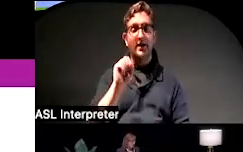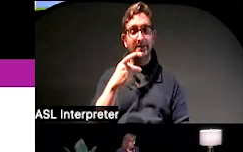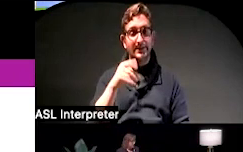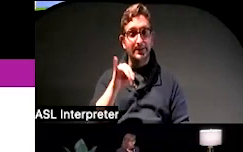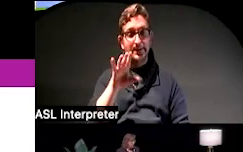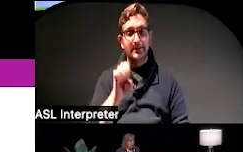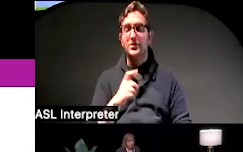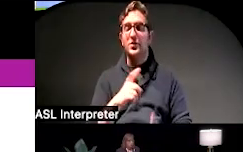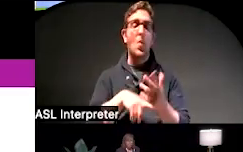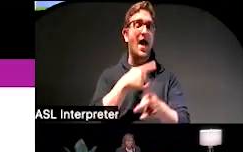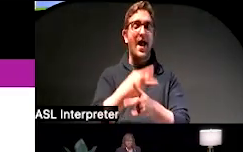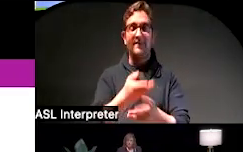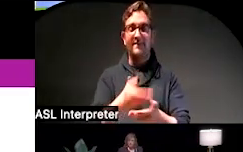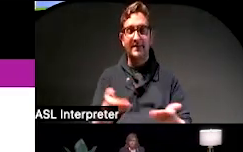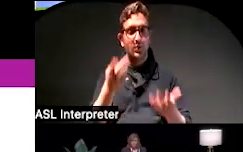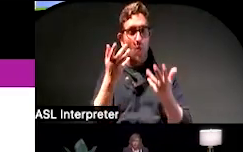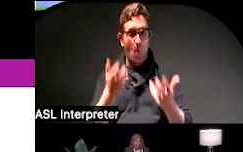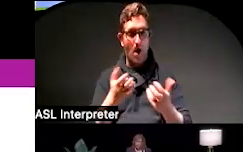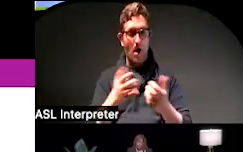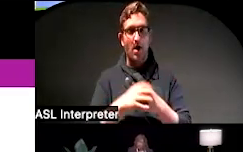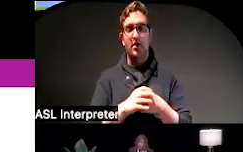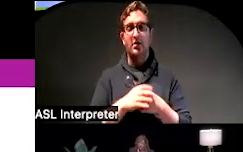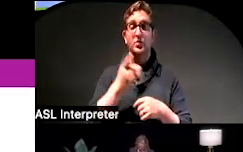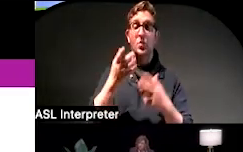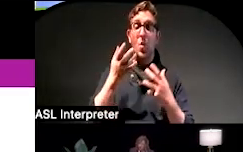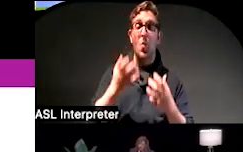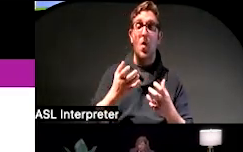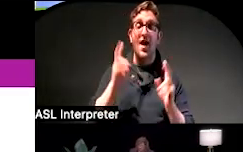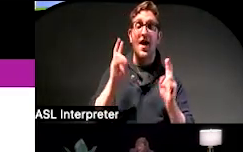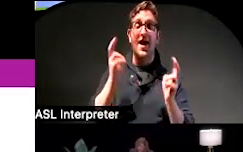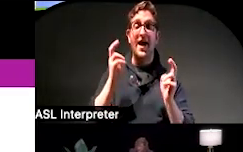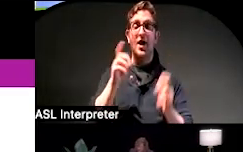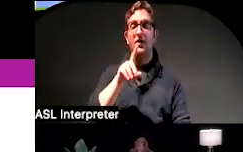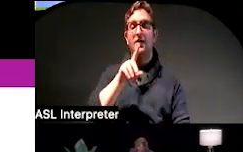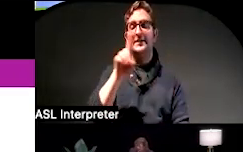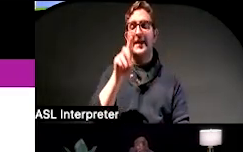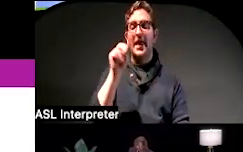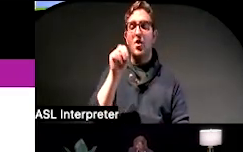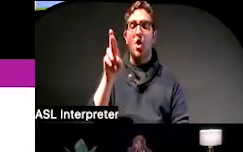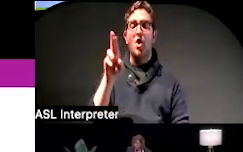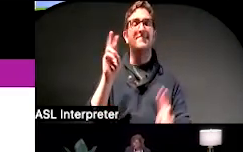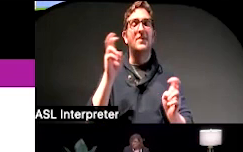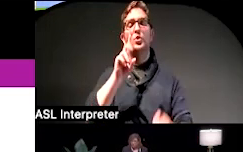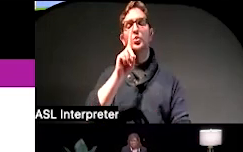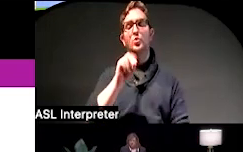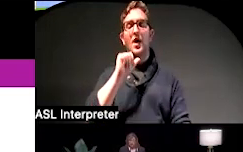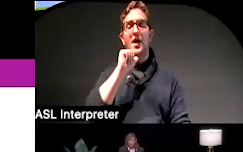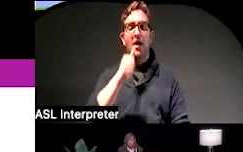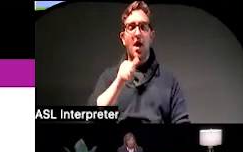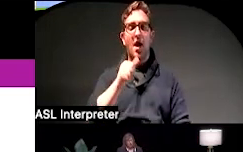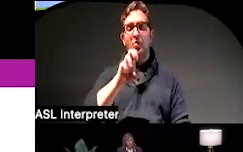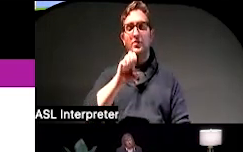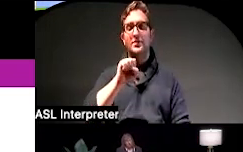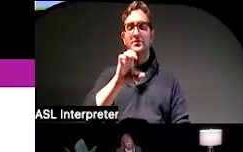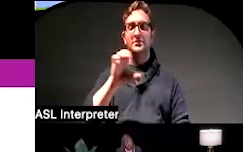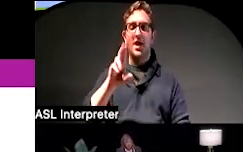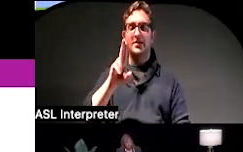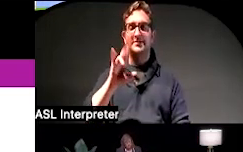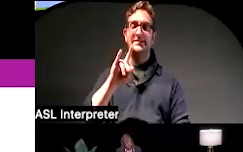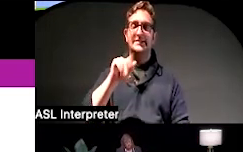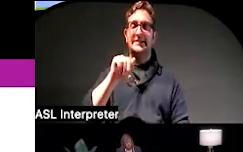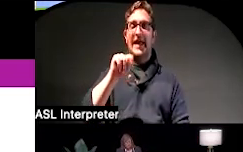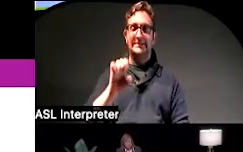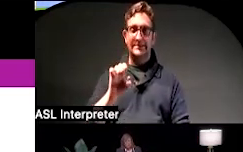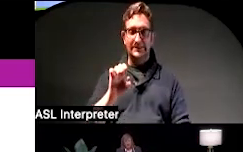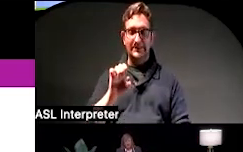want? Do you want what's called a do not resuscitate? Those are all conversations